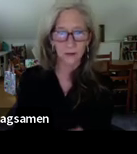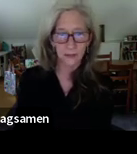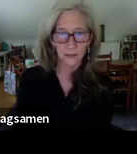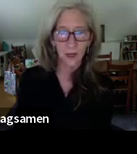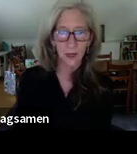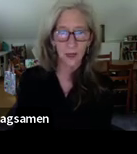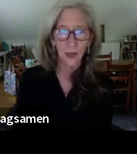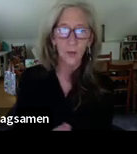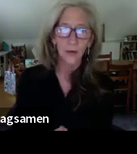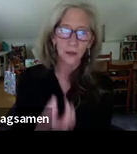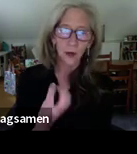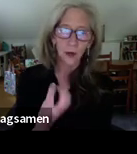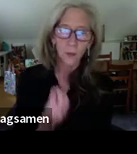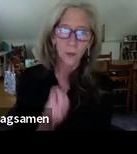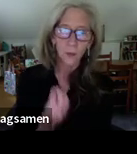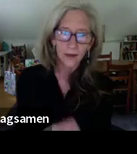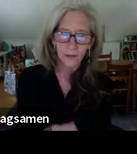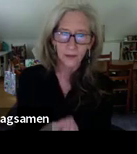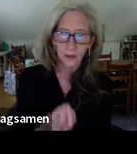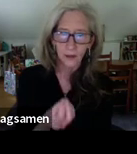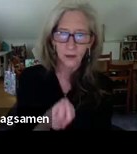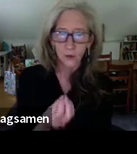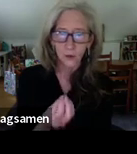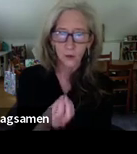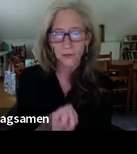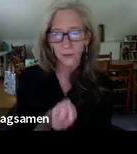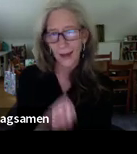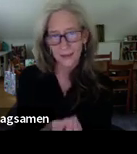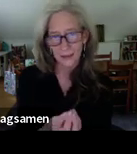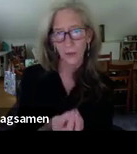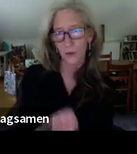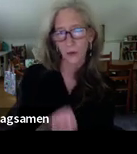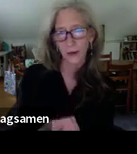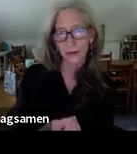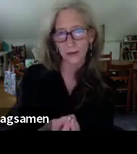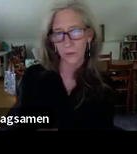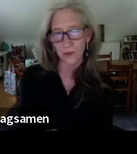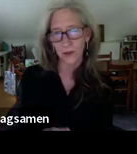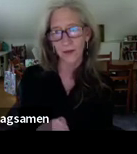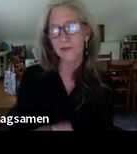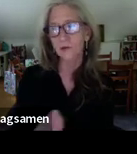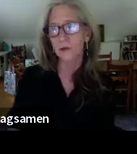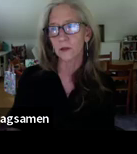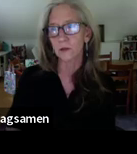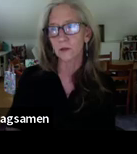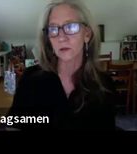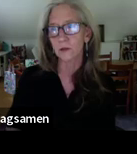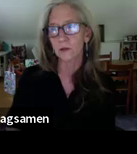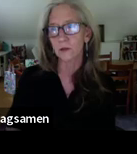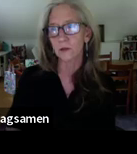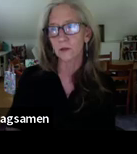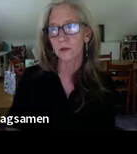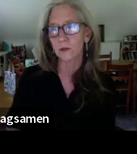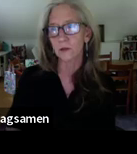our senses, but our bodies have these enormous capacities to be able to process information, and that's